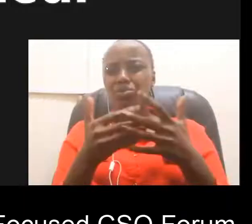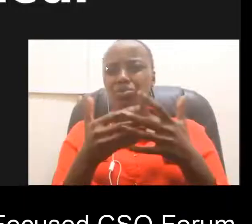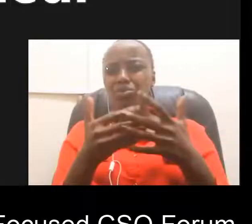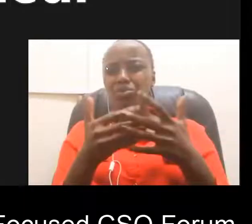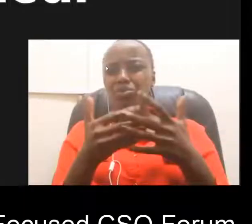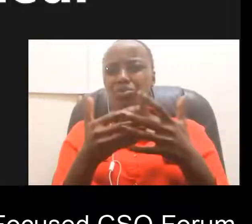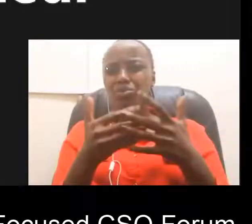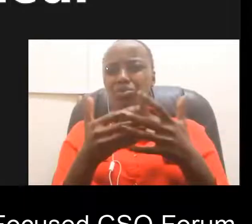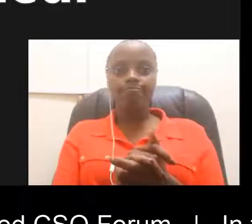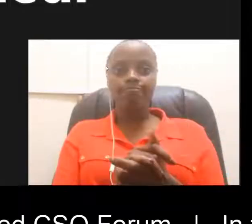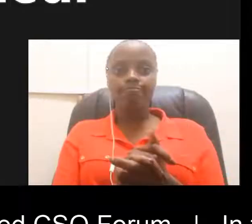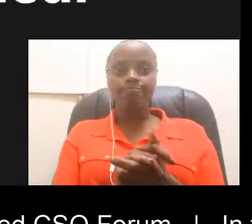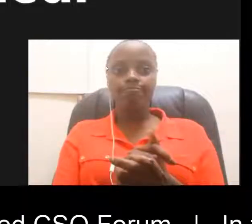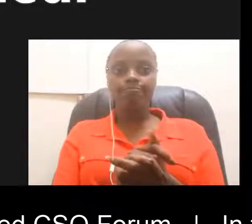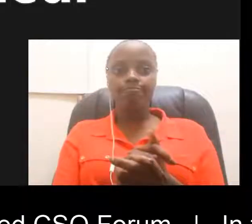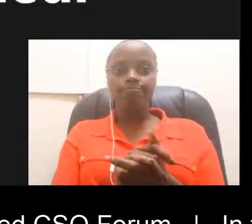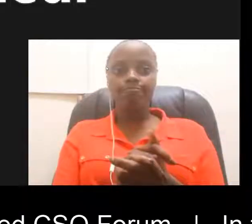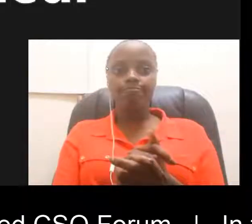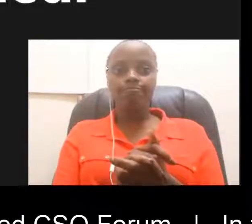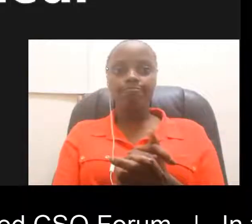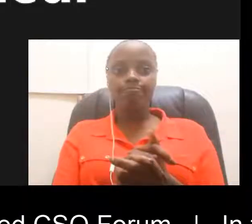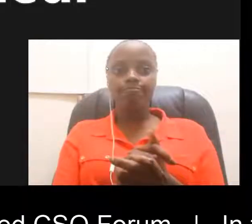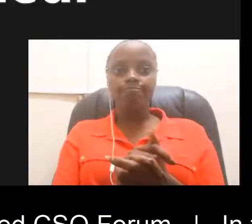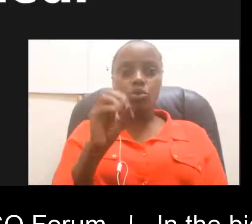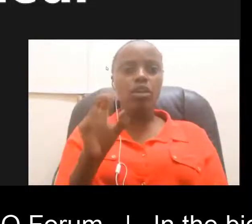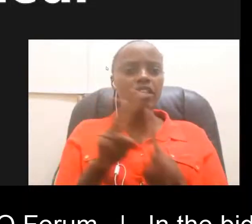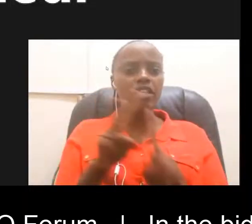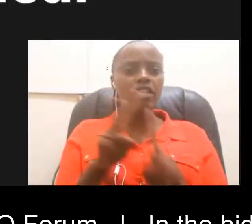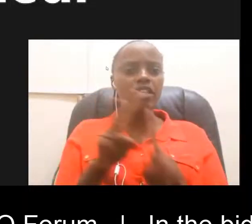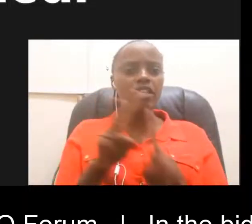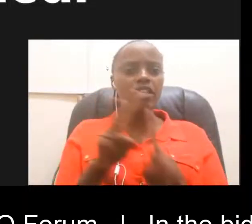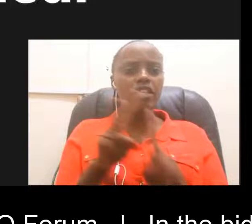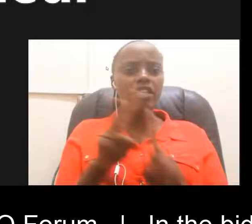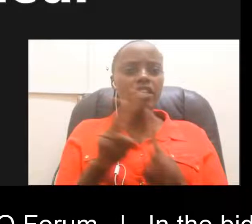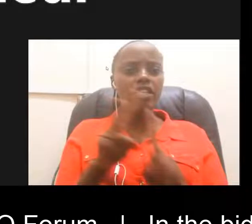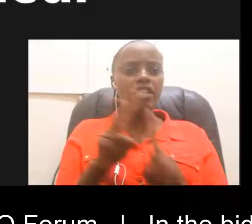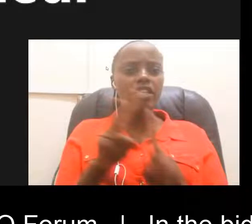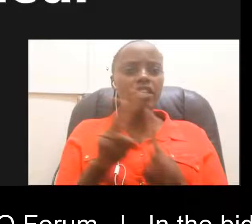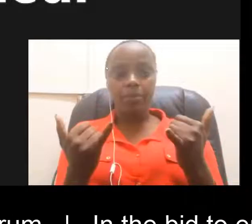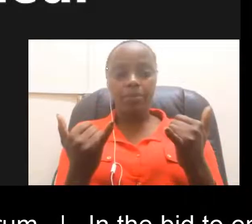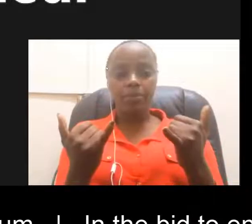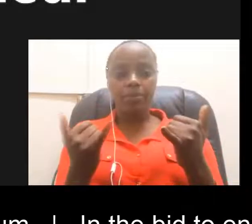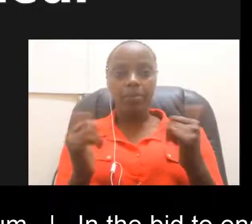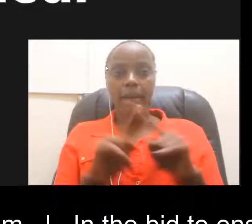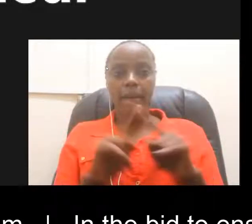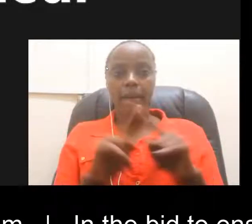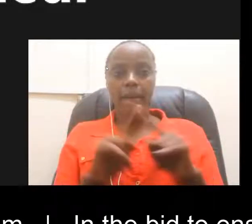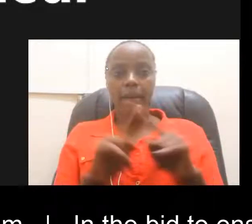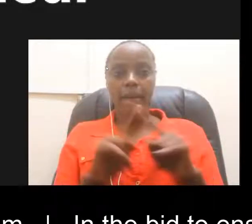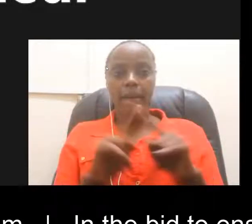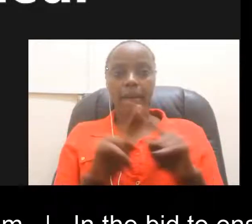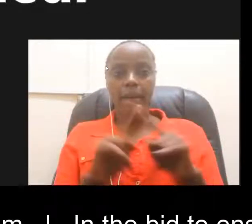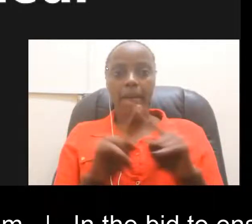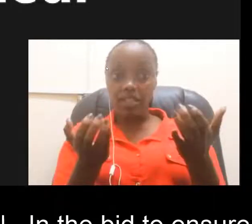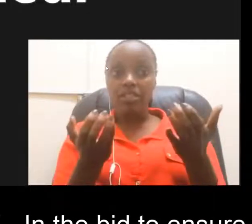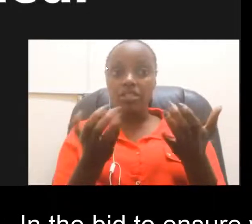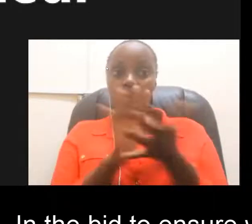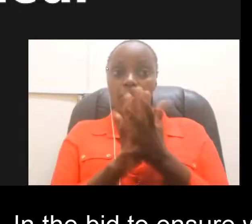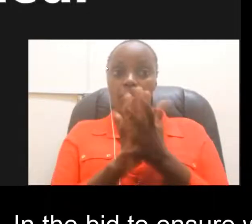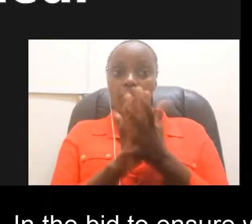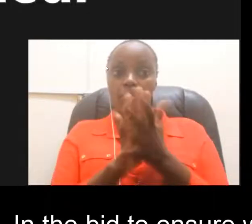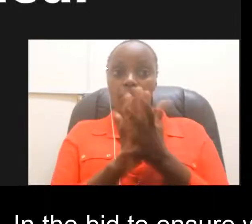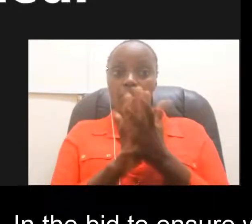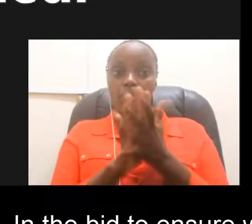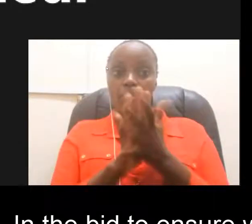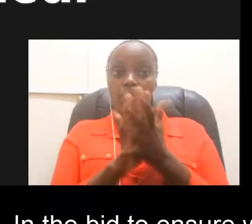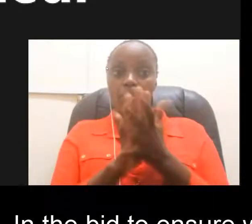The membership for the CSO Forum is really open right now. But you need to be a member of a regional